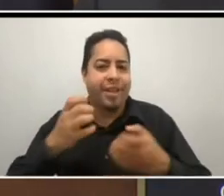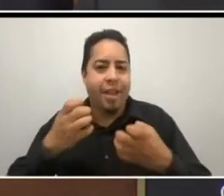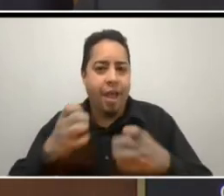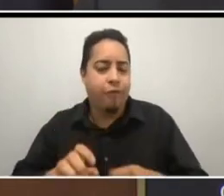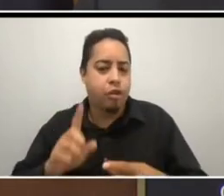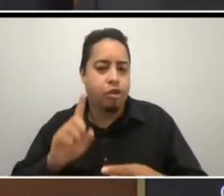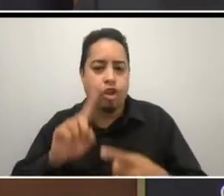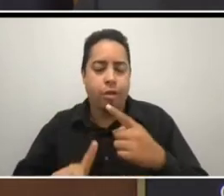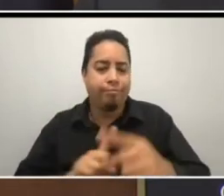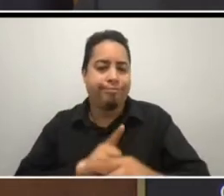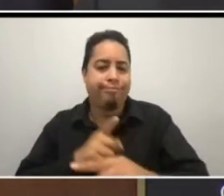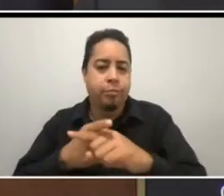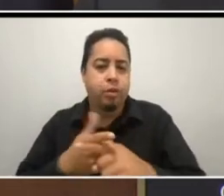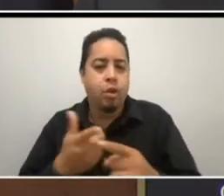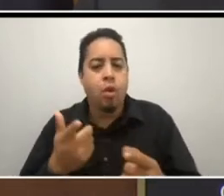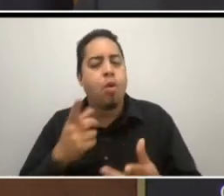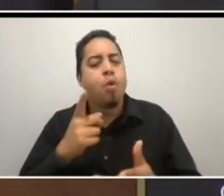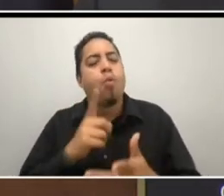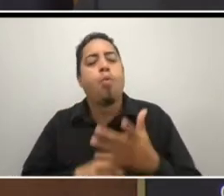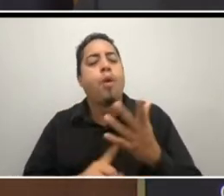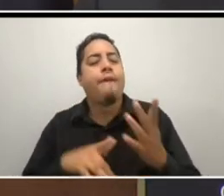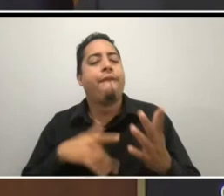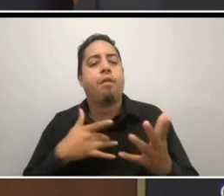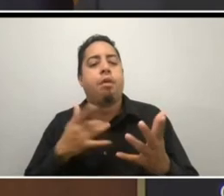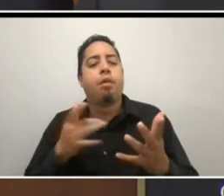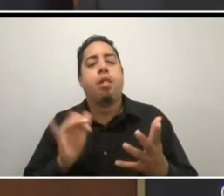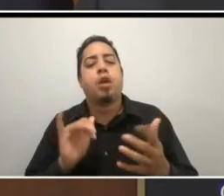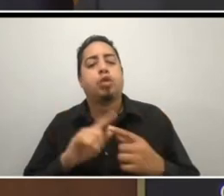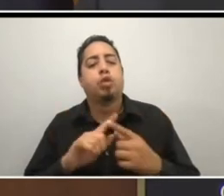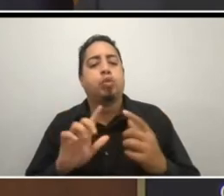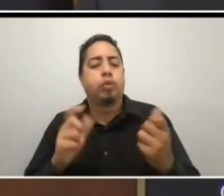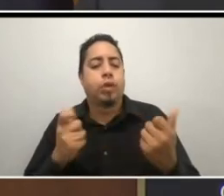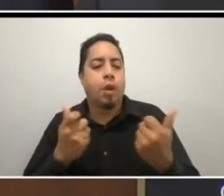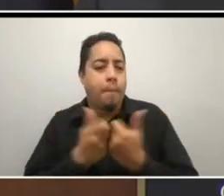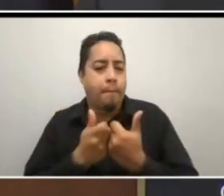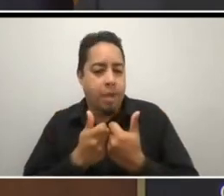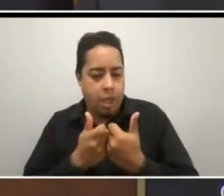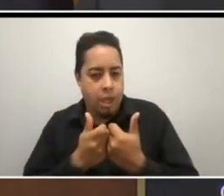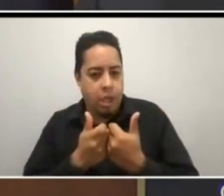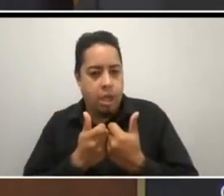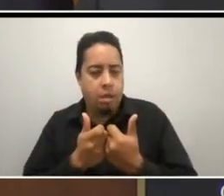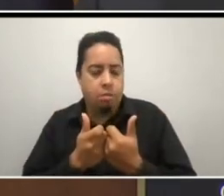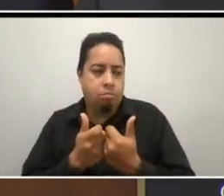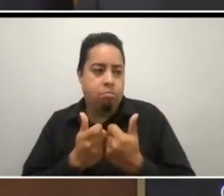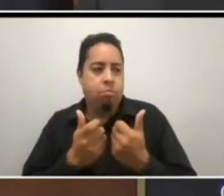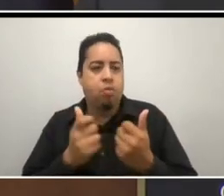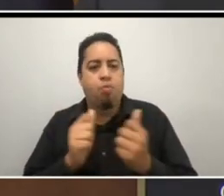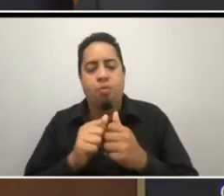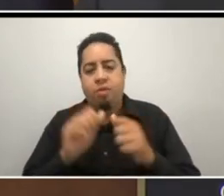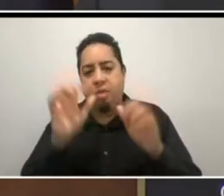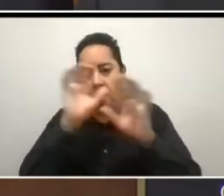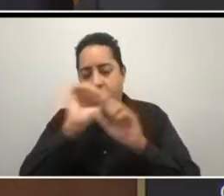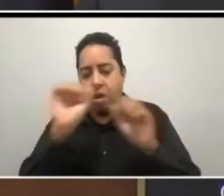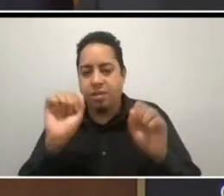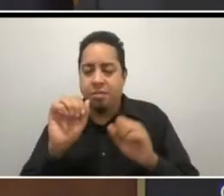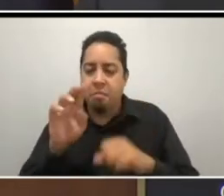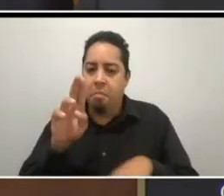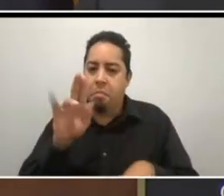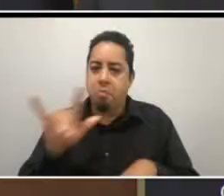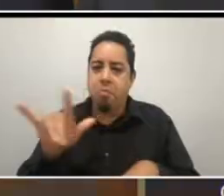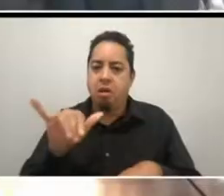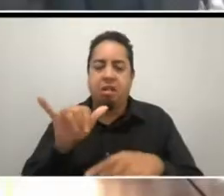What was it like to compete with a president who had the biggest bully pulpit in the world to push out these false claims?